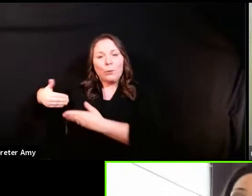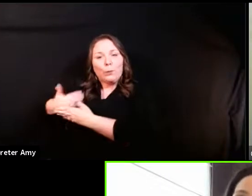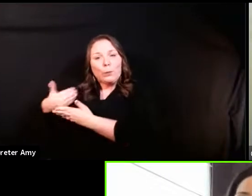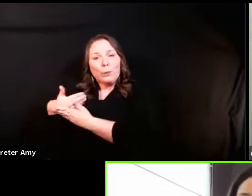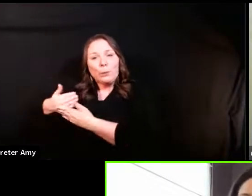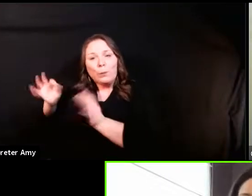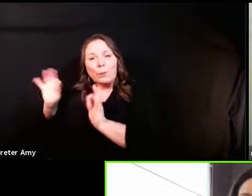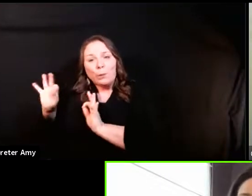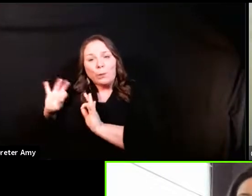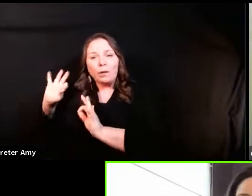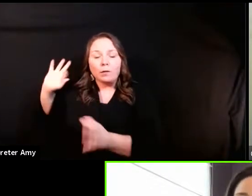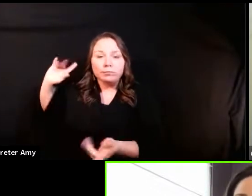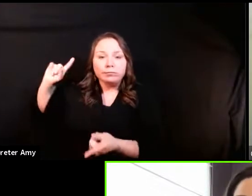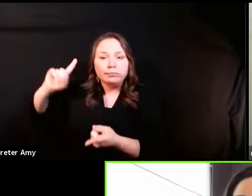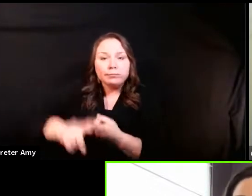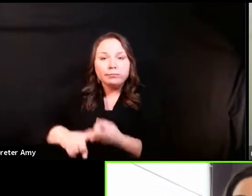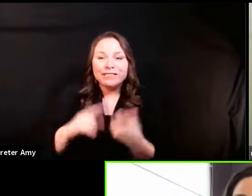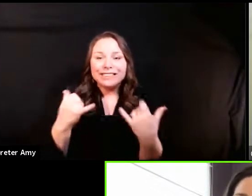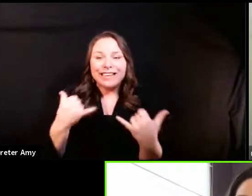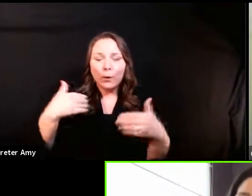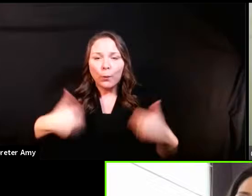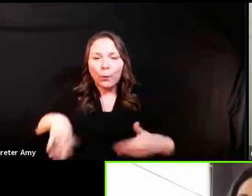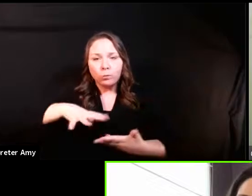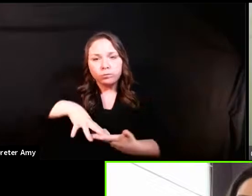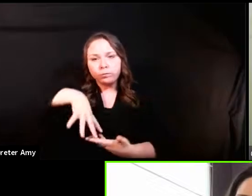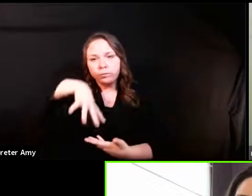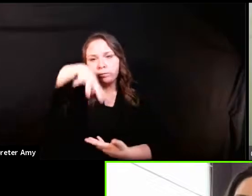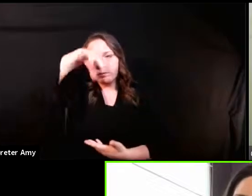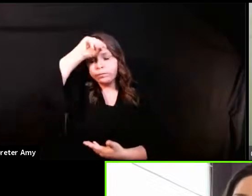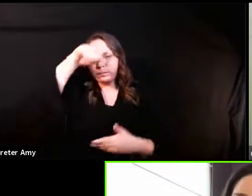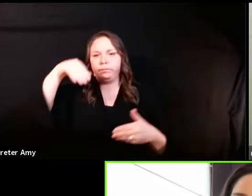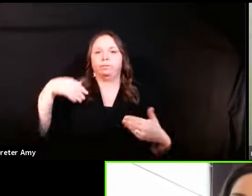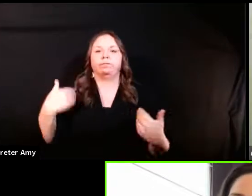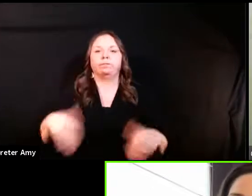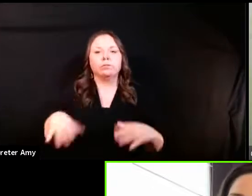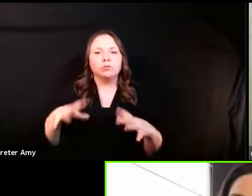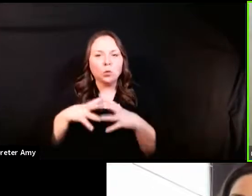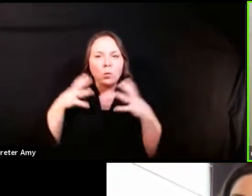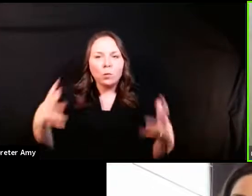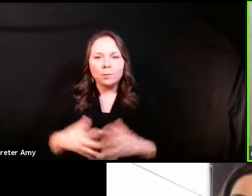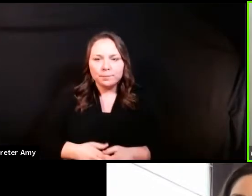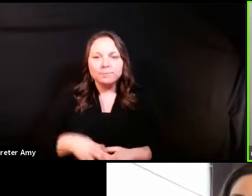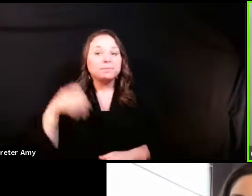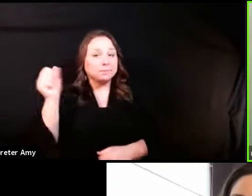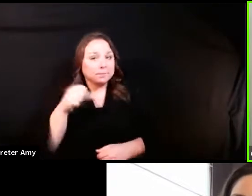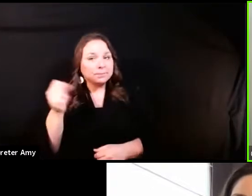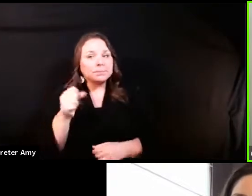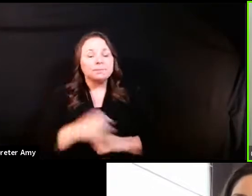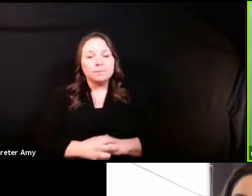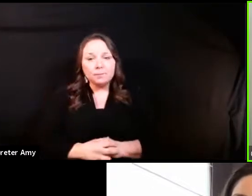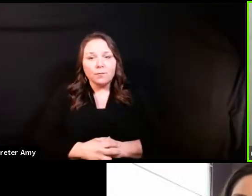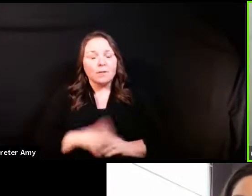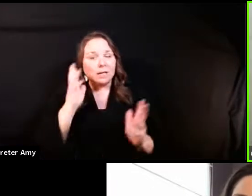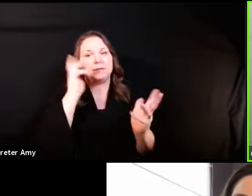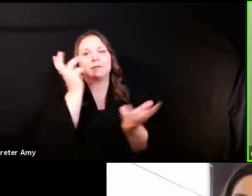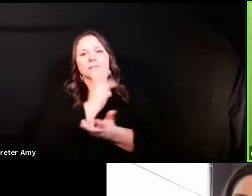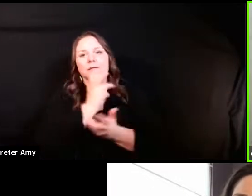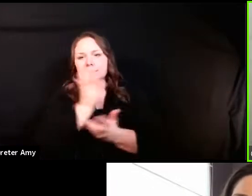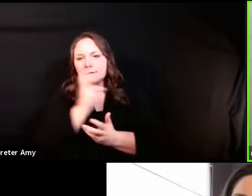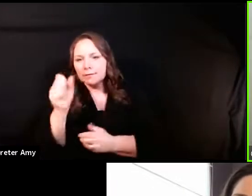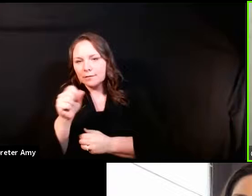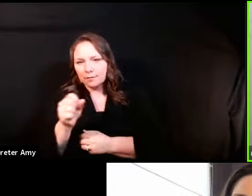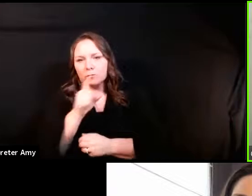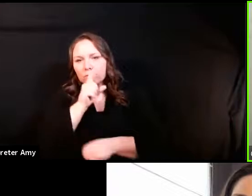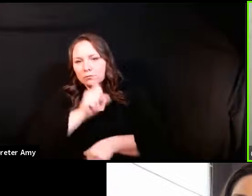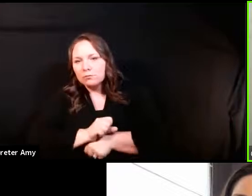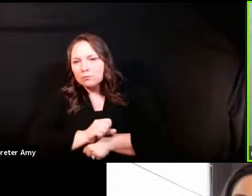versus where we are now, we have learned so much. Yeah, I mean, it's amazing. I mean, it's nothing